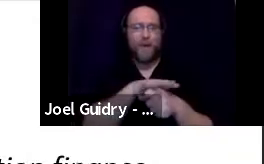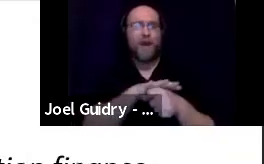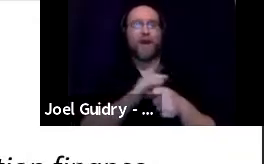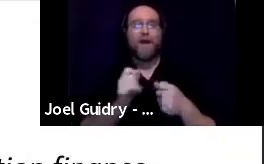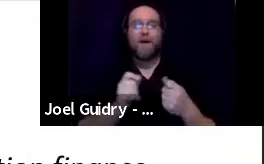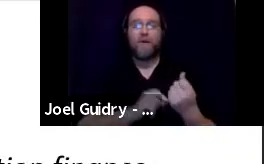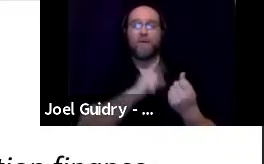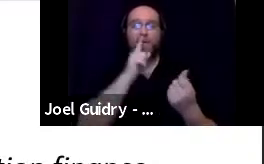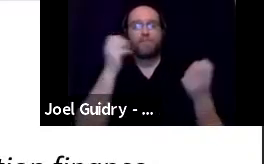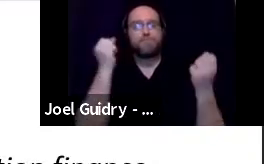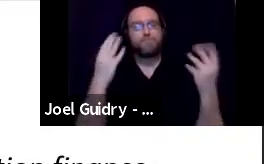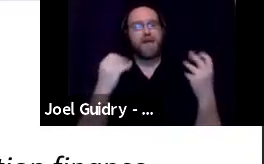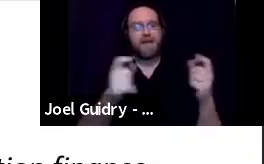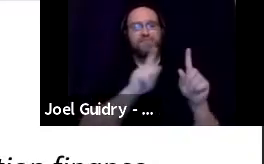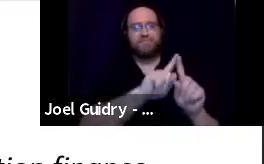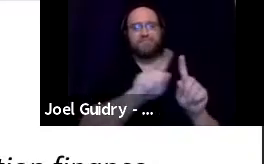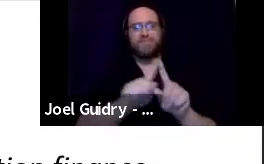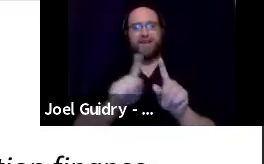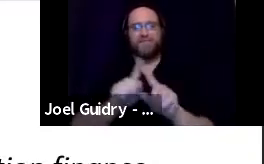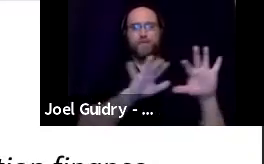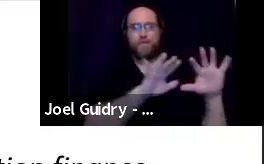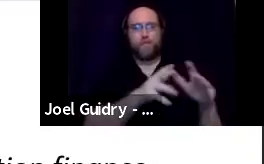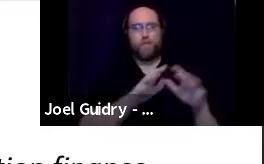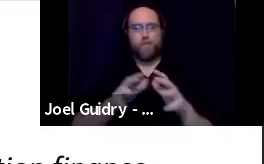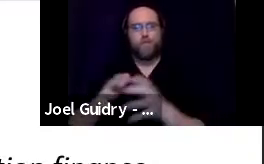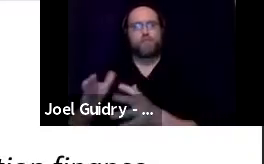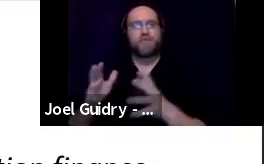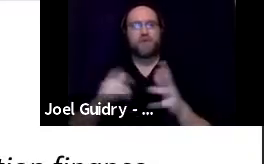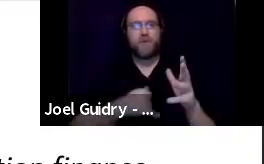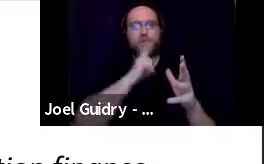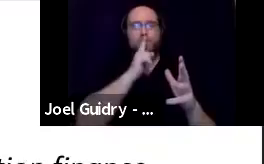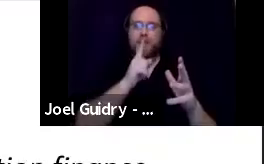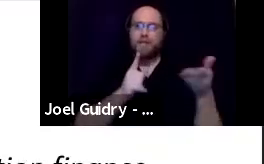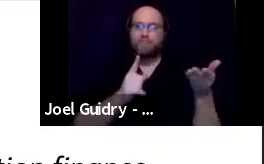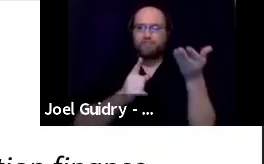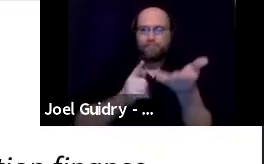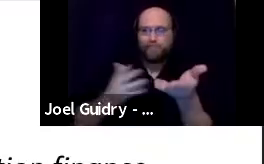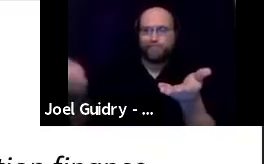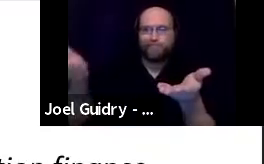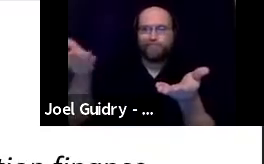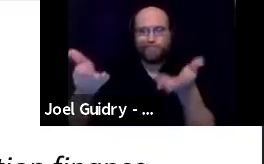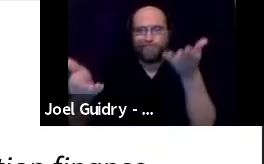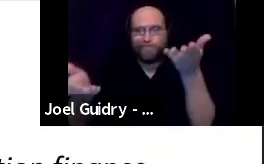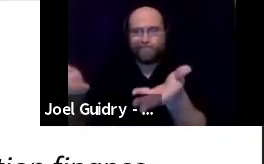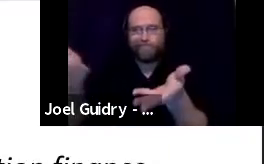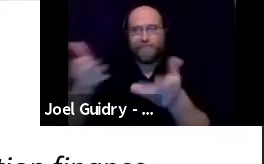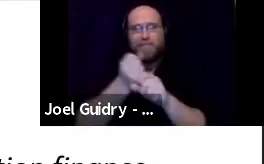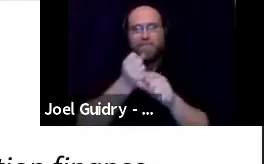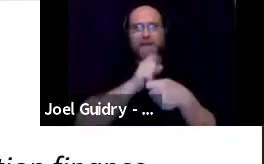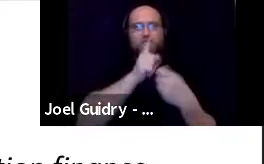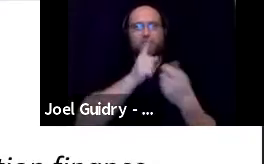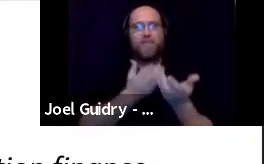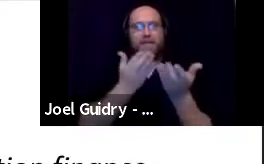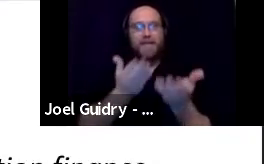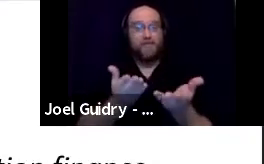different entities who are weighing in and making recommendations, and it's kind of hard to keep it all